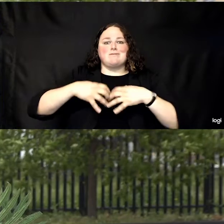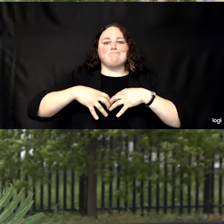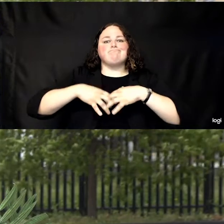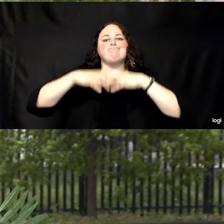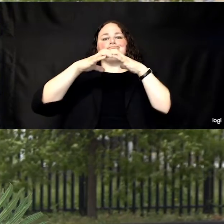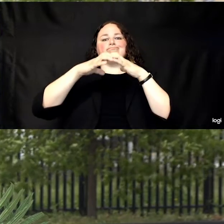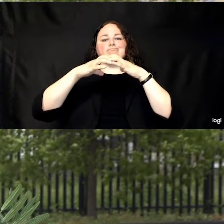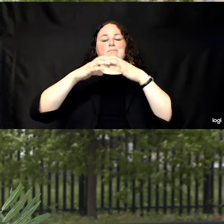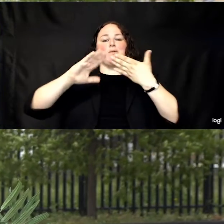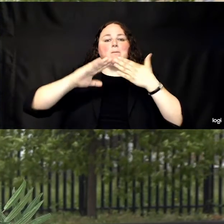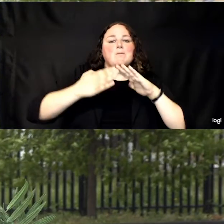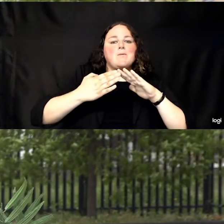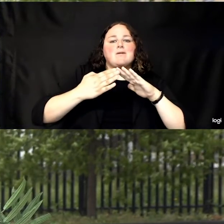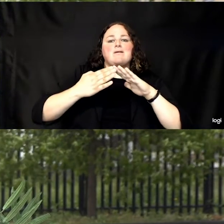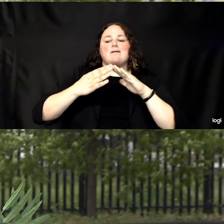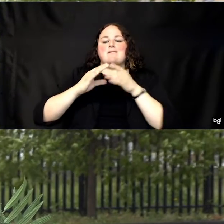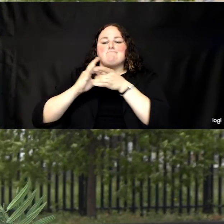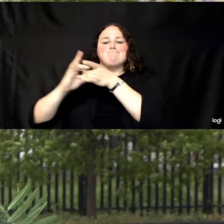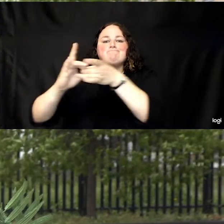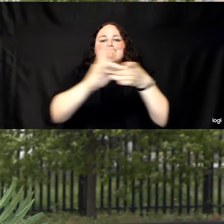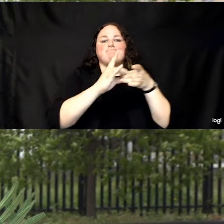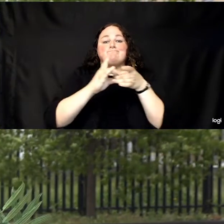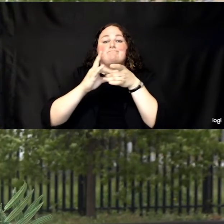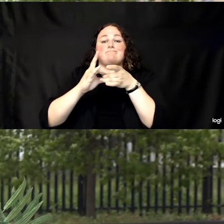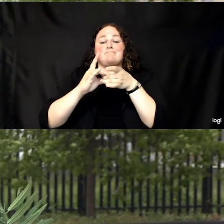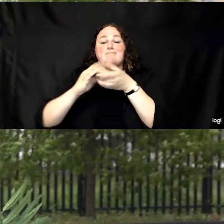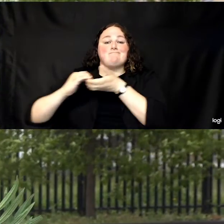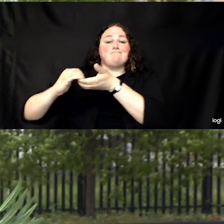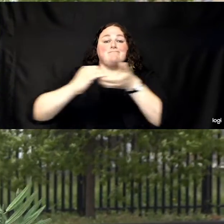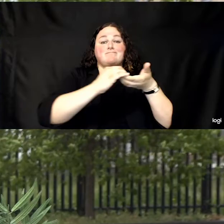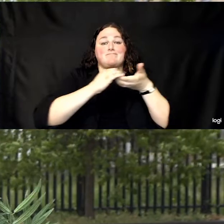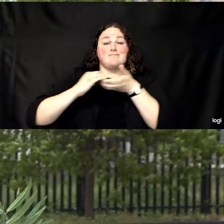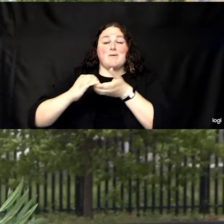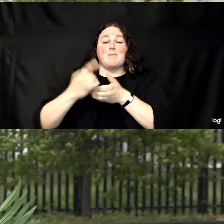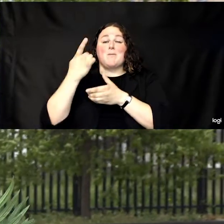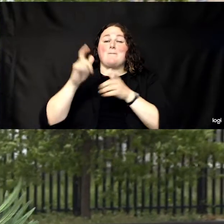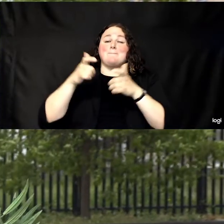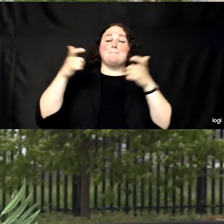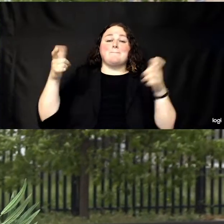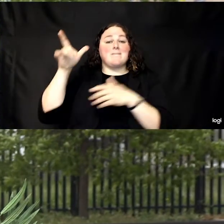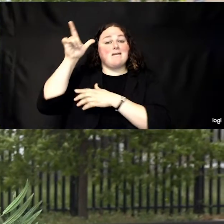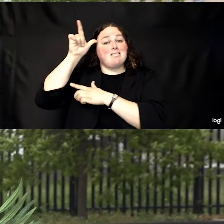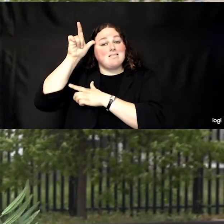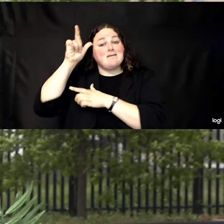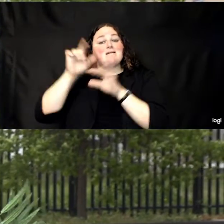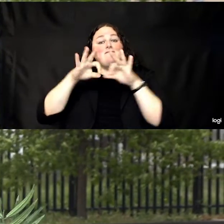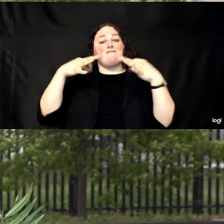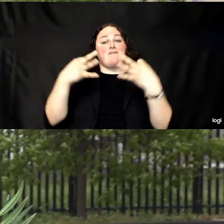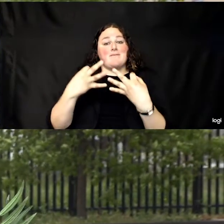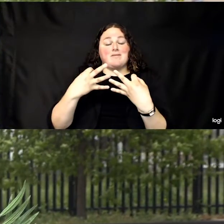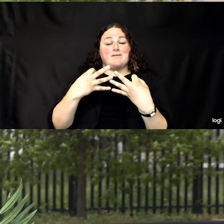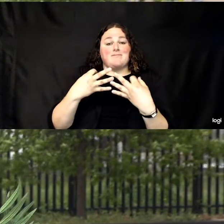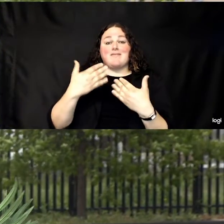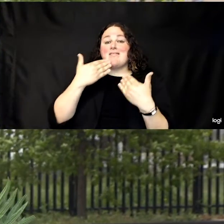and kinship we have created as one Lincoln family. Thankfully, to our teachers, counselors, parents, and guardians,